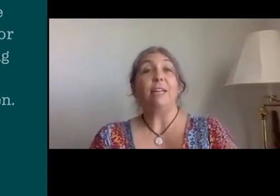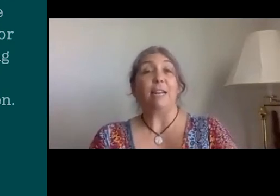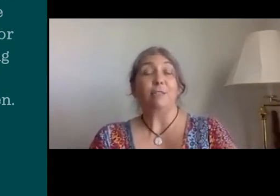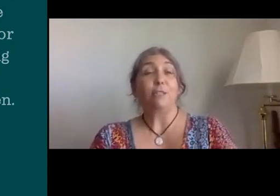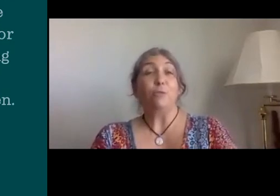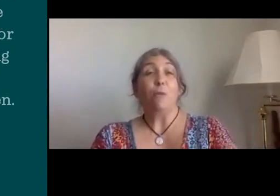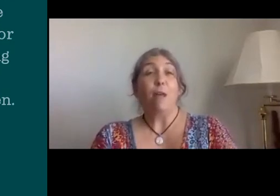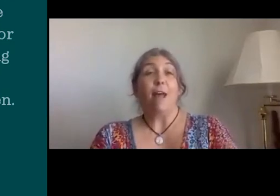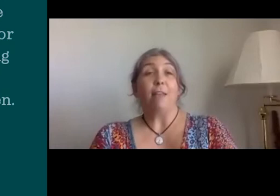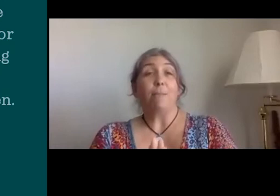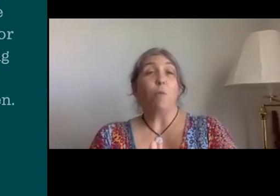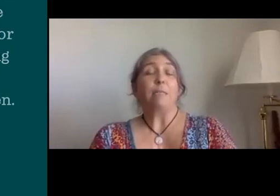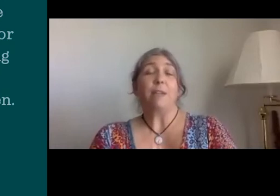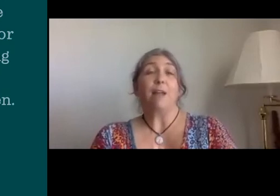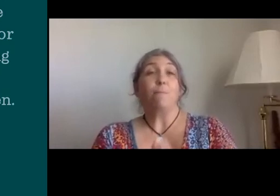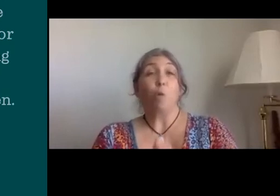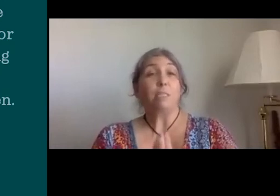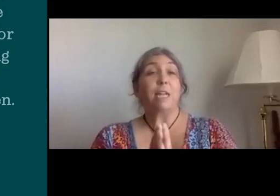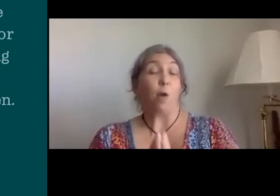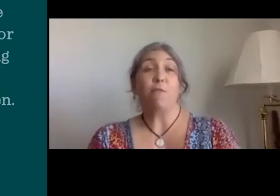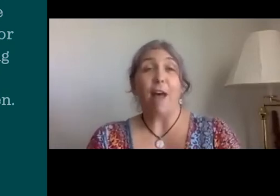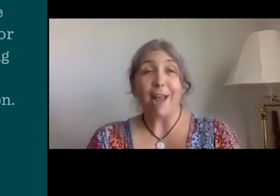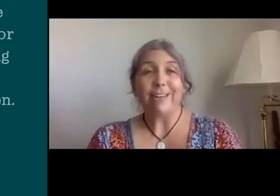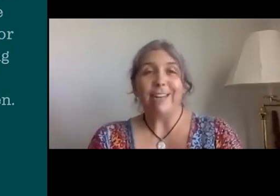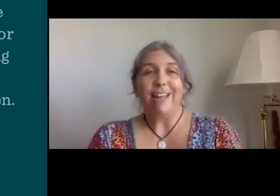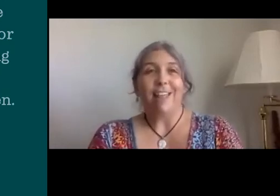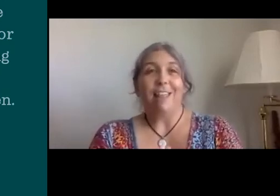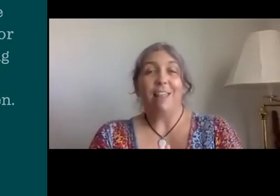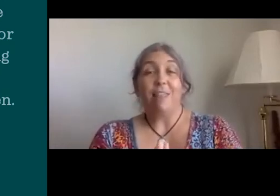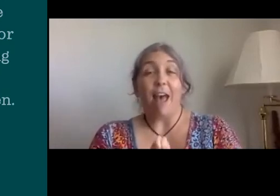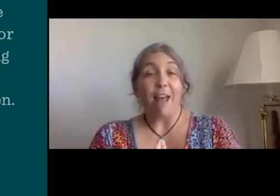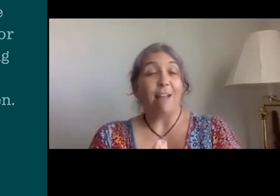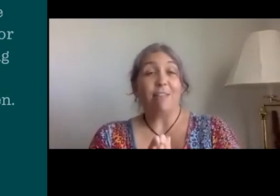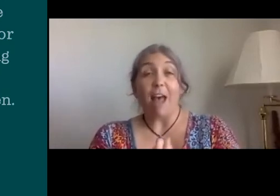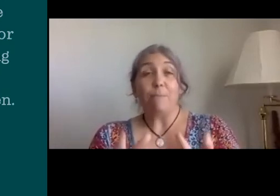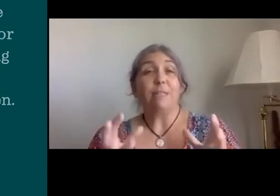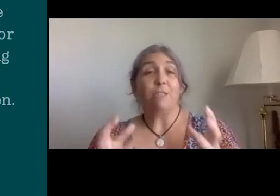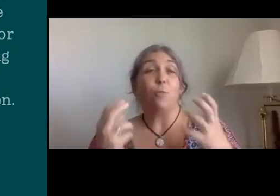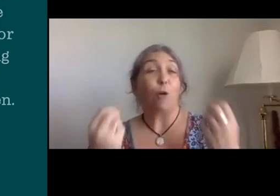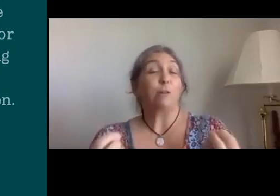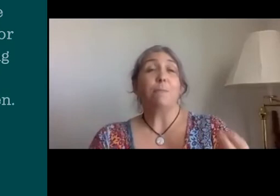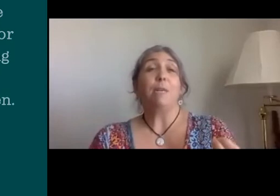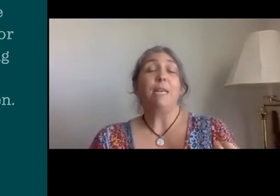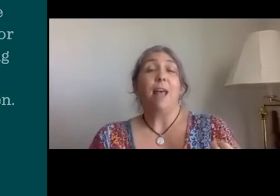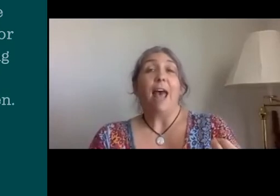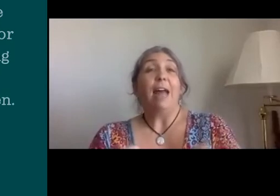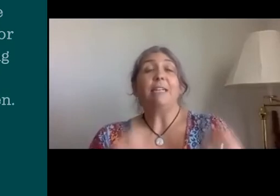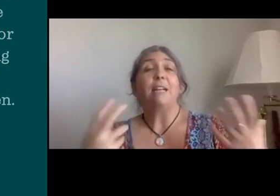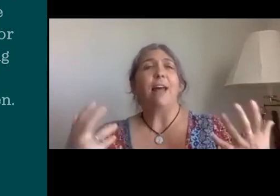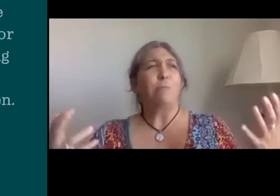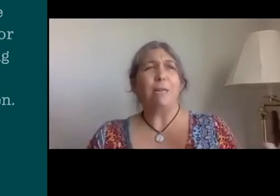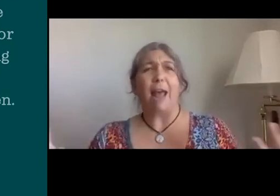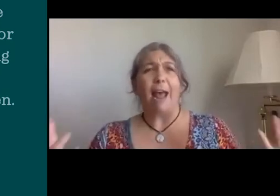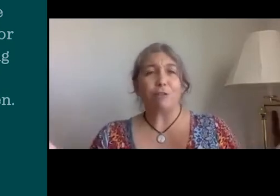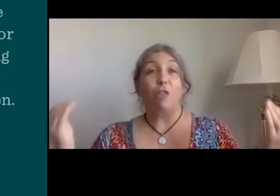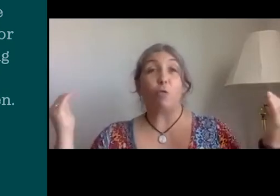I can lean into at the moments that I am most terrified, that means the world to me. And it's